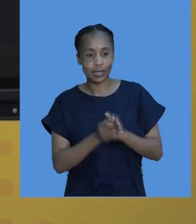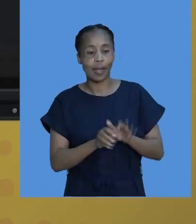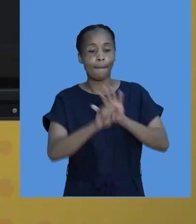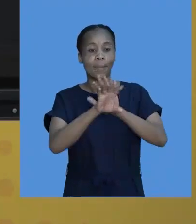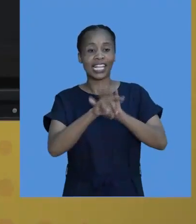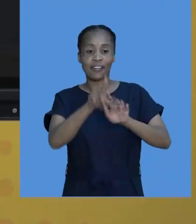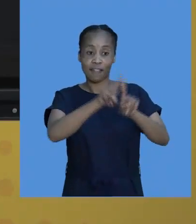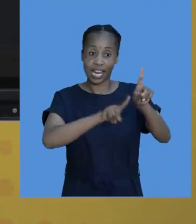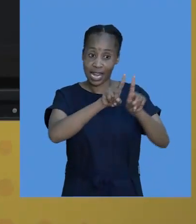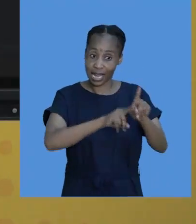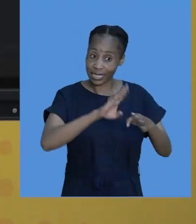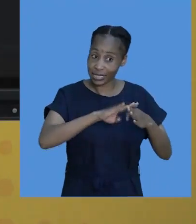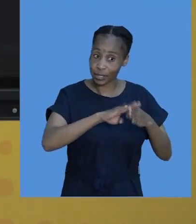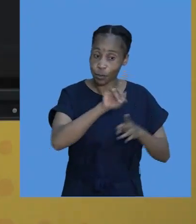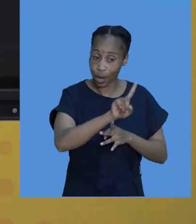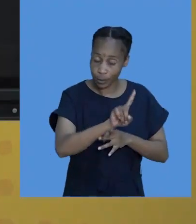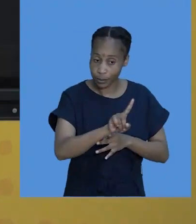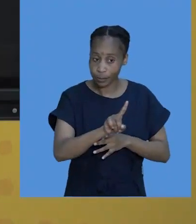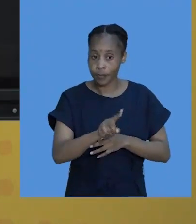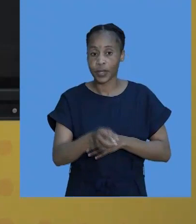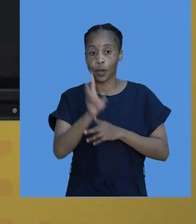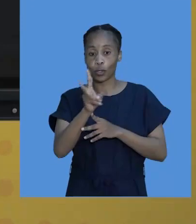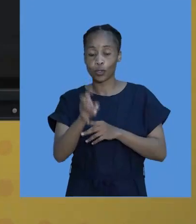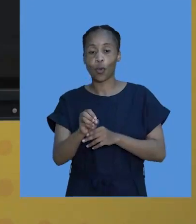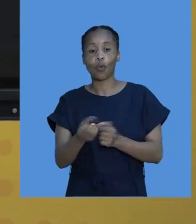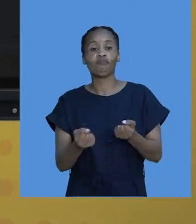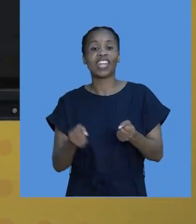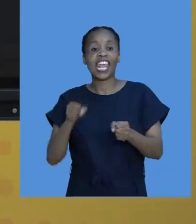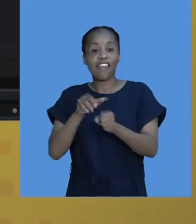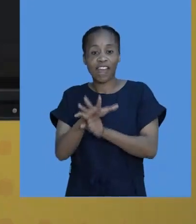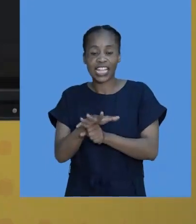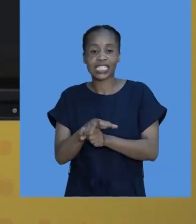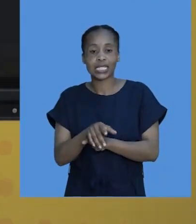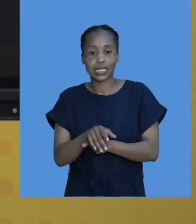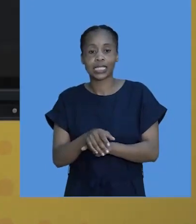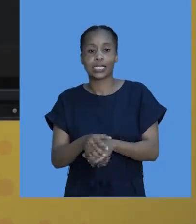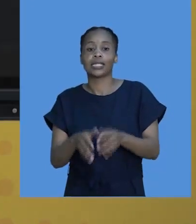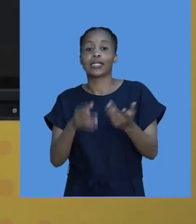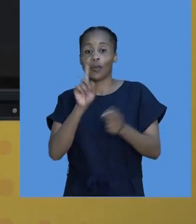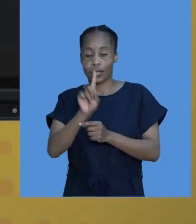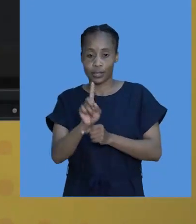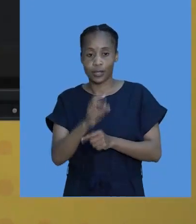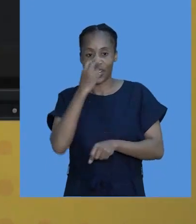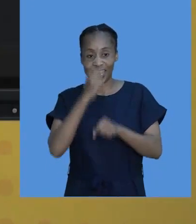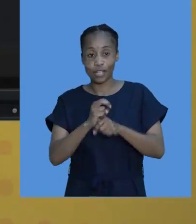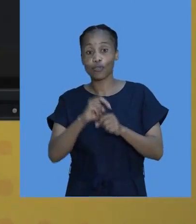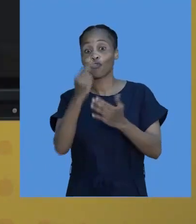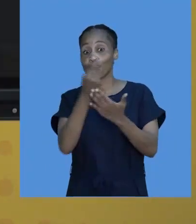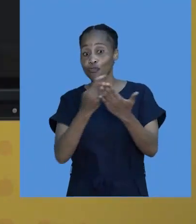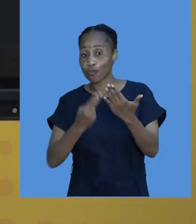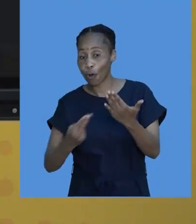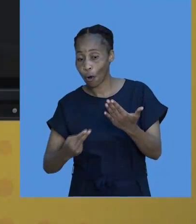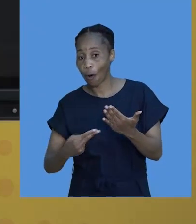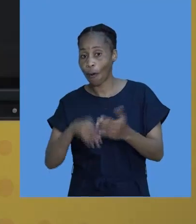explain market failure, reasons for market failure, and also effects of market failure. Where you need to draw the